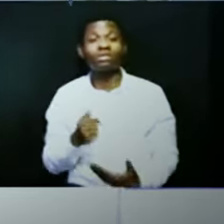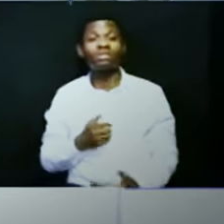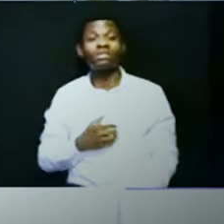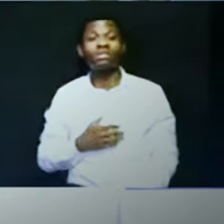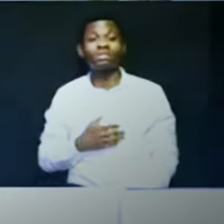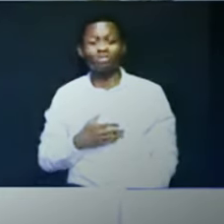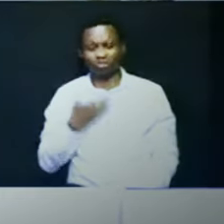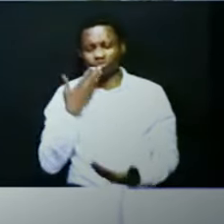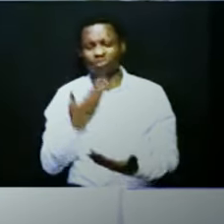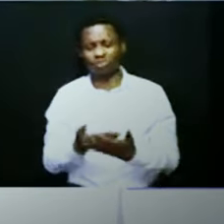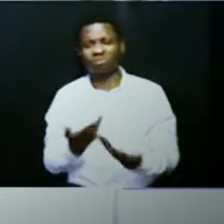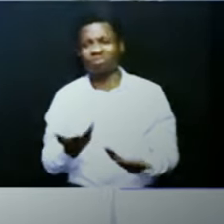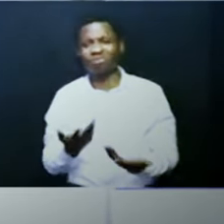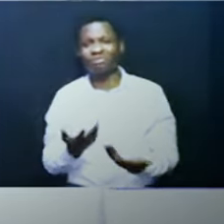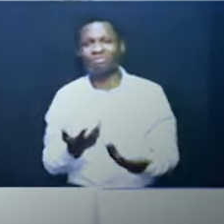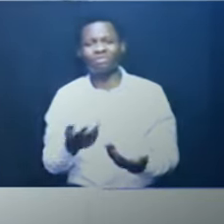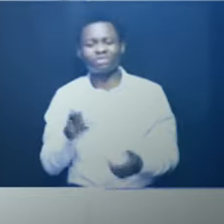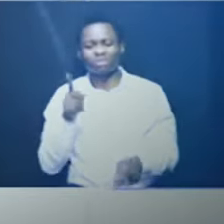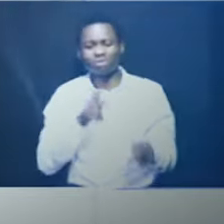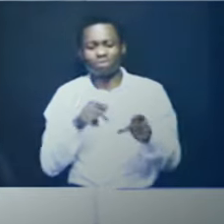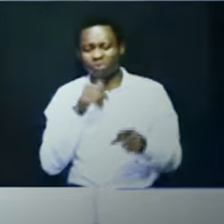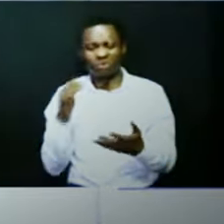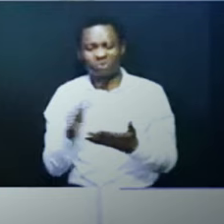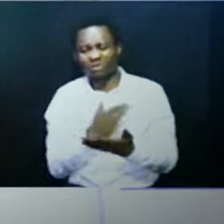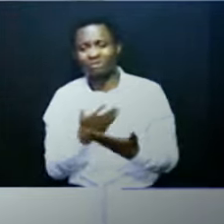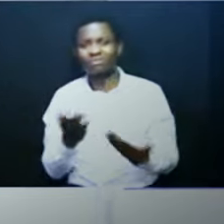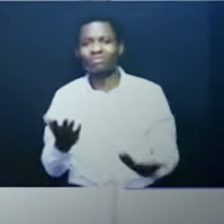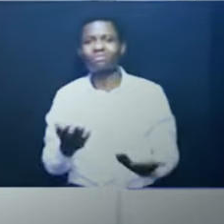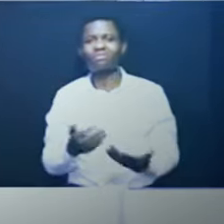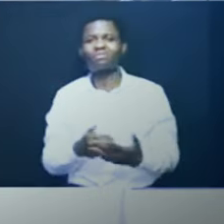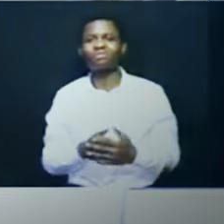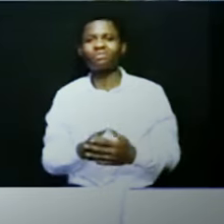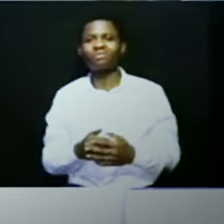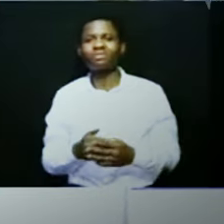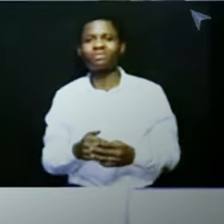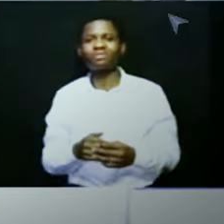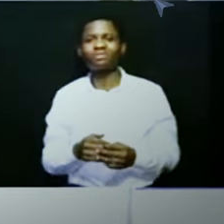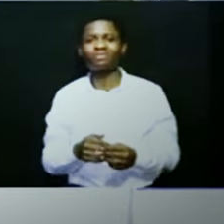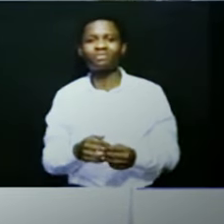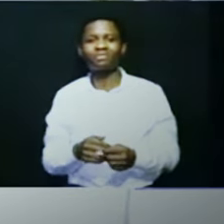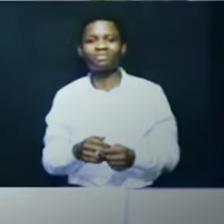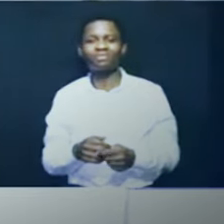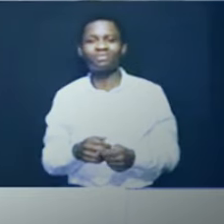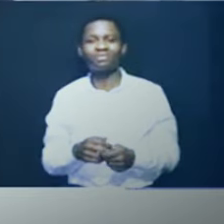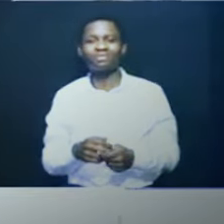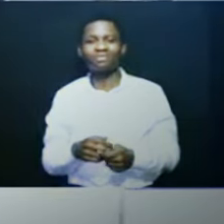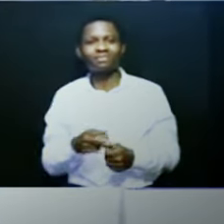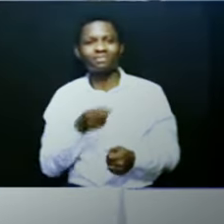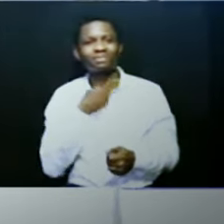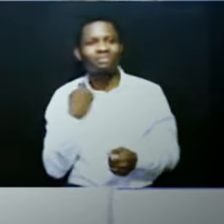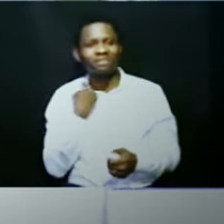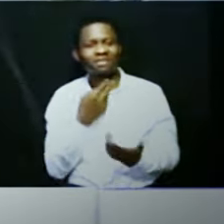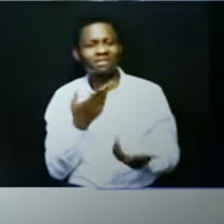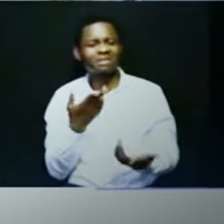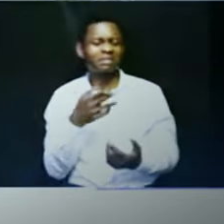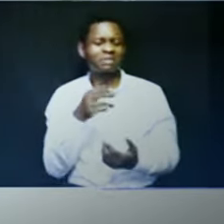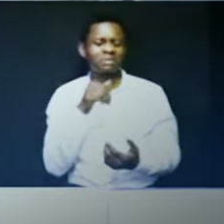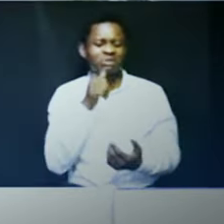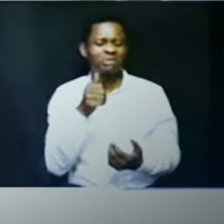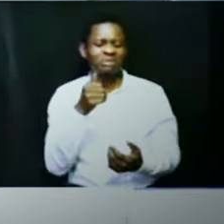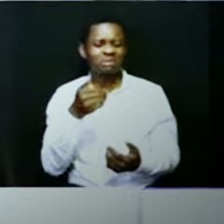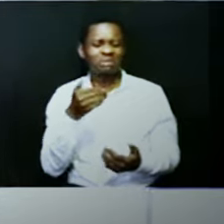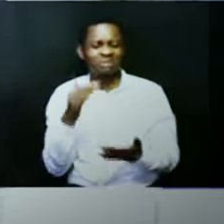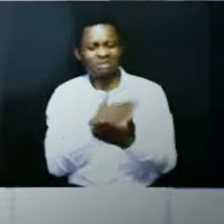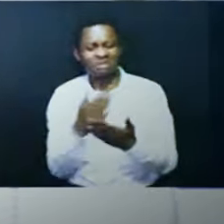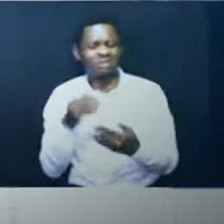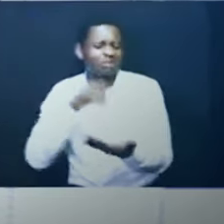it is still relevant. It's only that people don't sing it. Also from Akunhi and Ko, they don't sing it. Na yeah, that to side you may pa na minim se ne